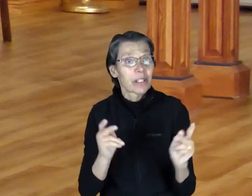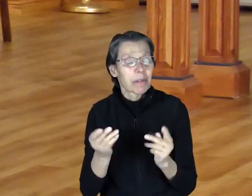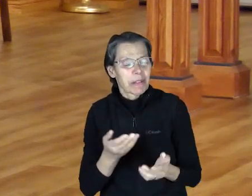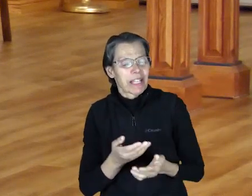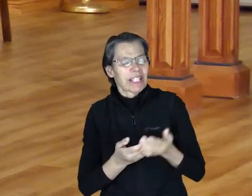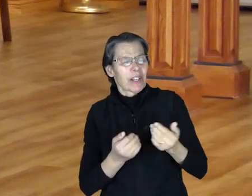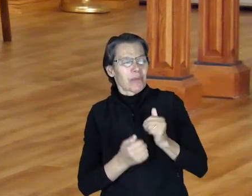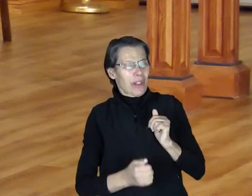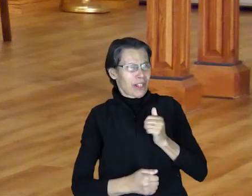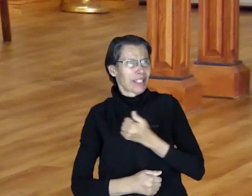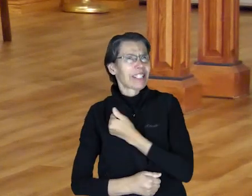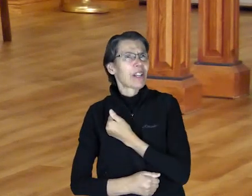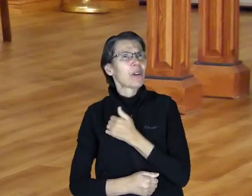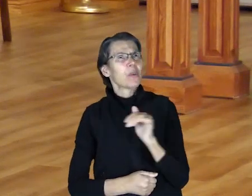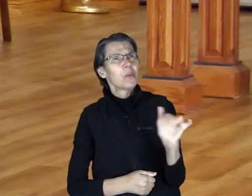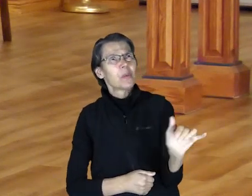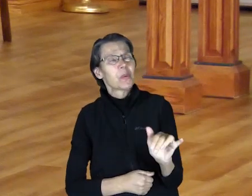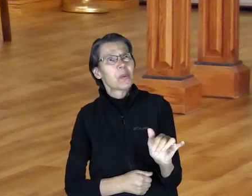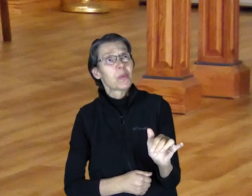towards ourselves.